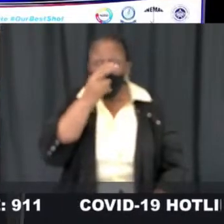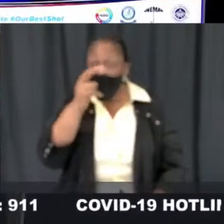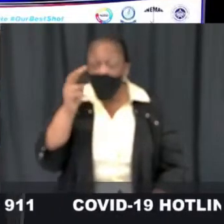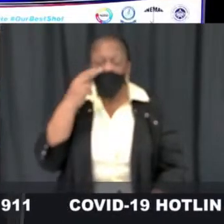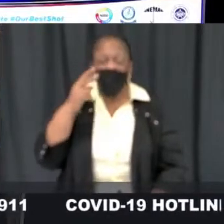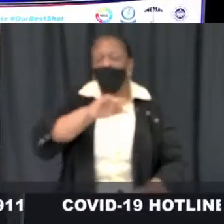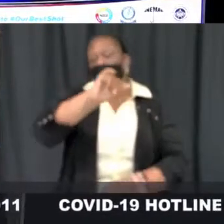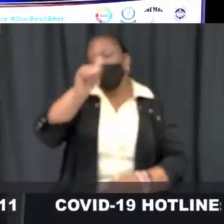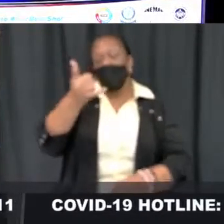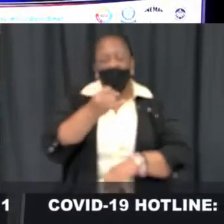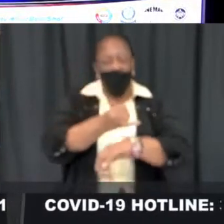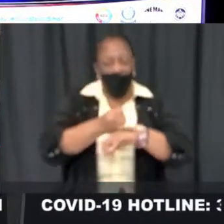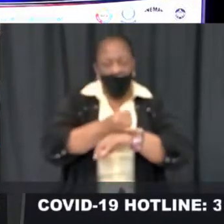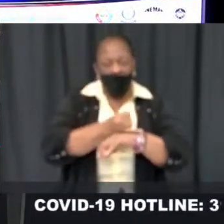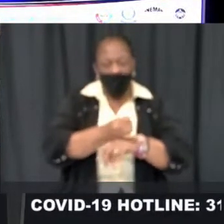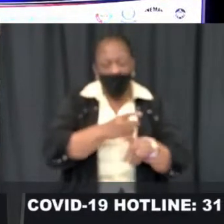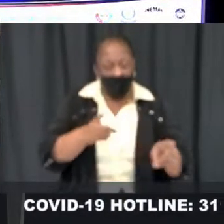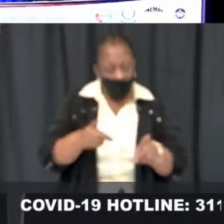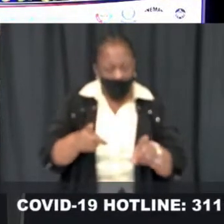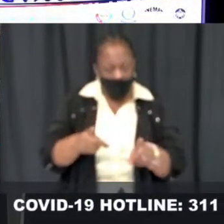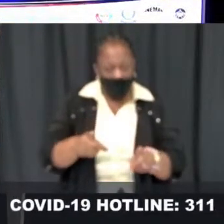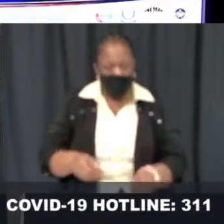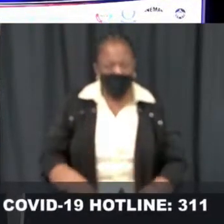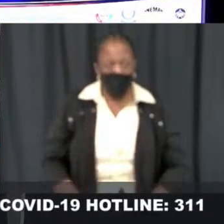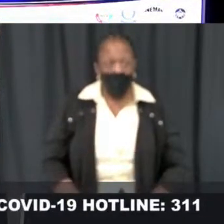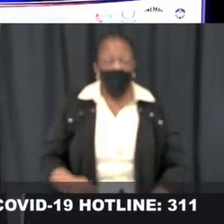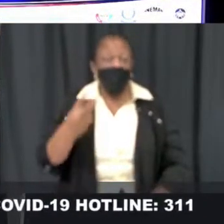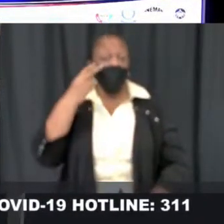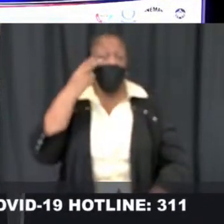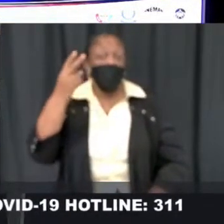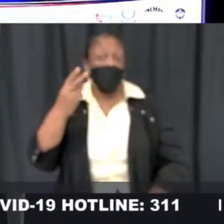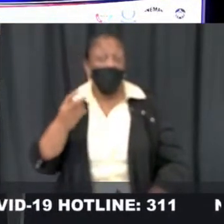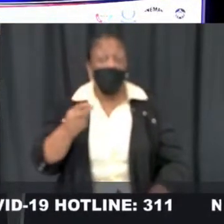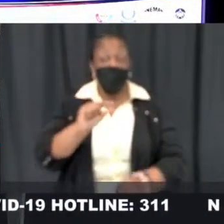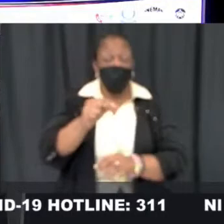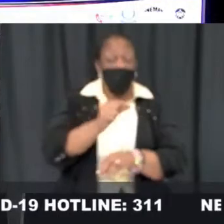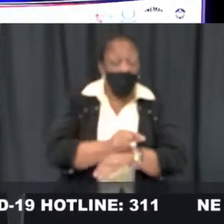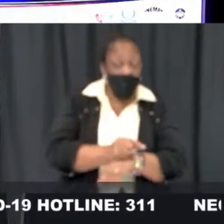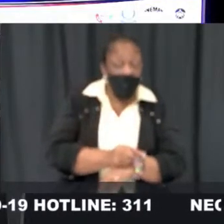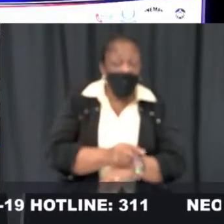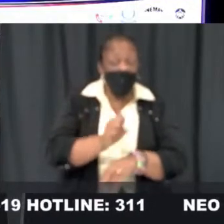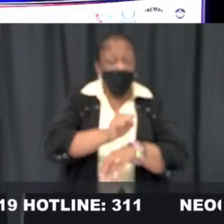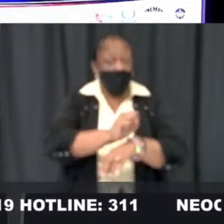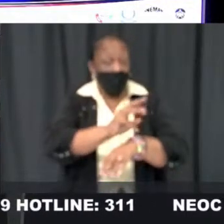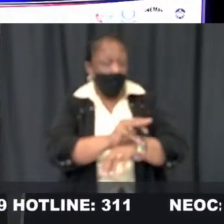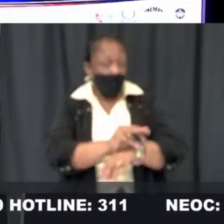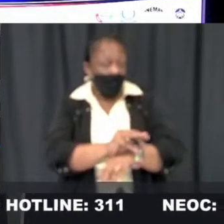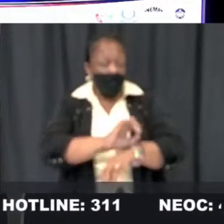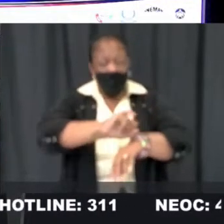what they're going to implement. We see what's happening in Jamaica. We see what St. Martin is doing.